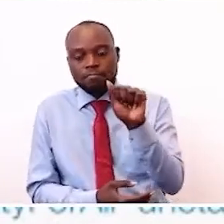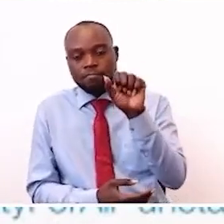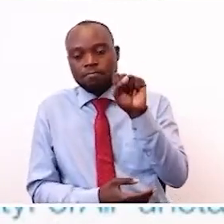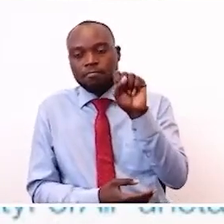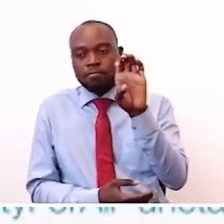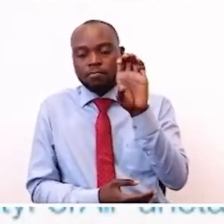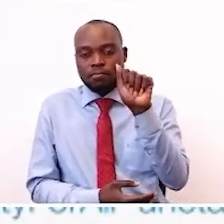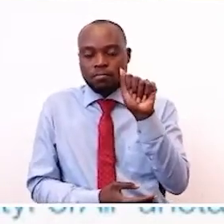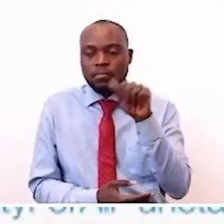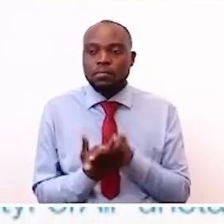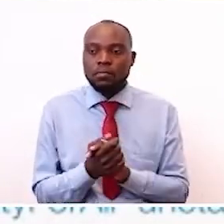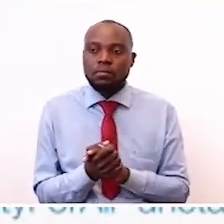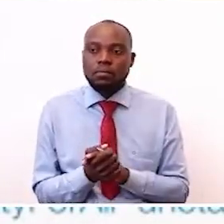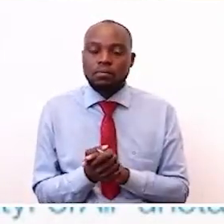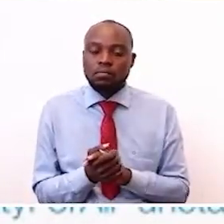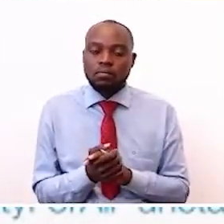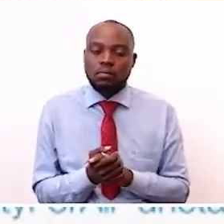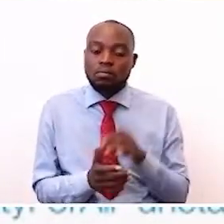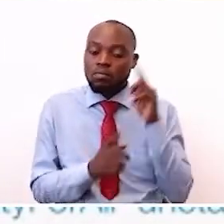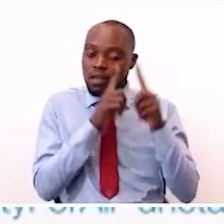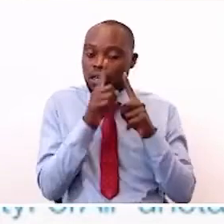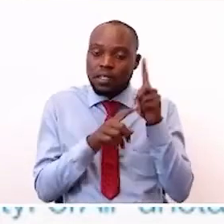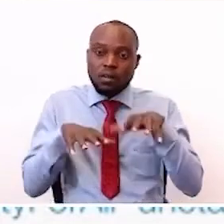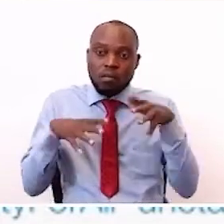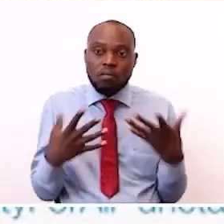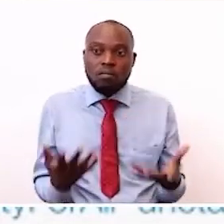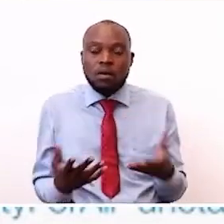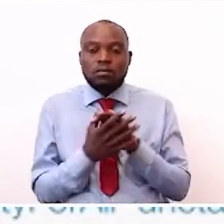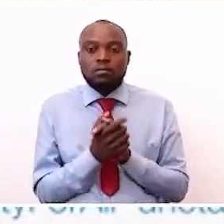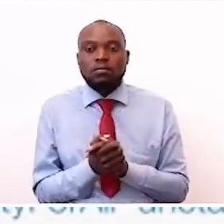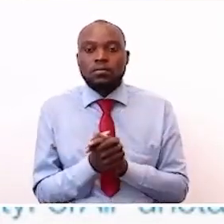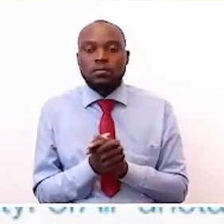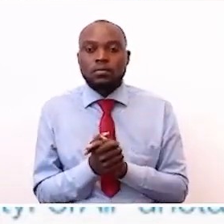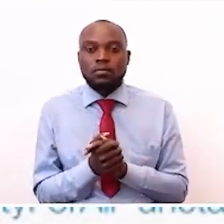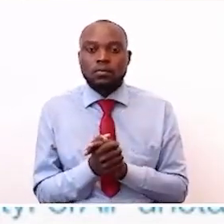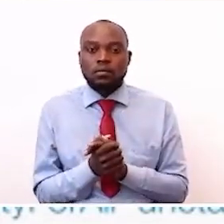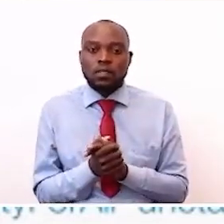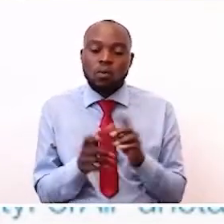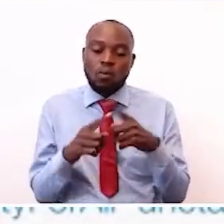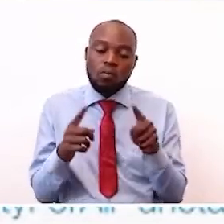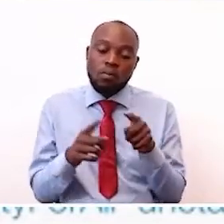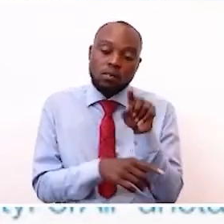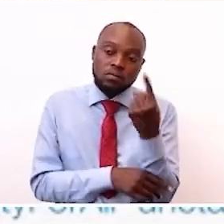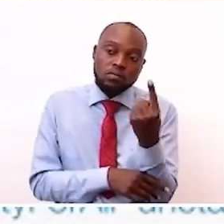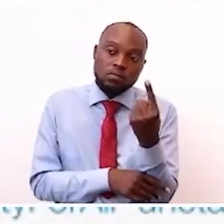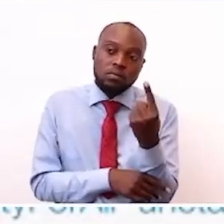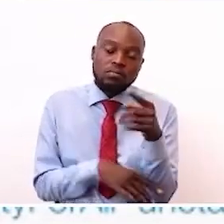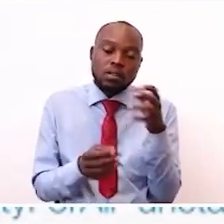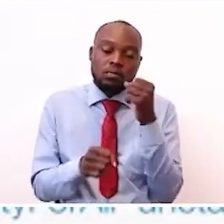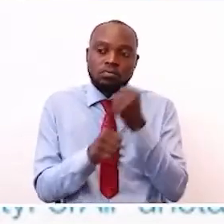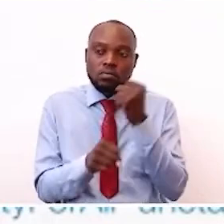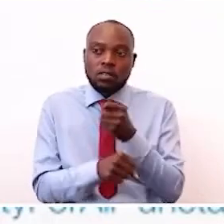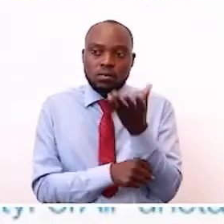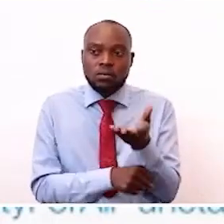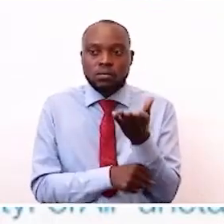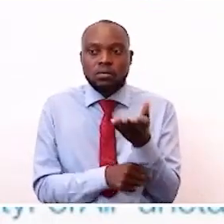Monetary Fund? How would you think about debt sustainability? And I think one of the things that we are working on within